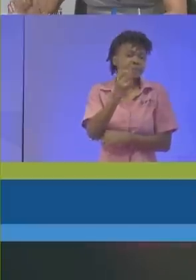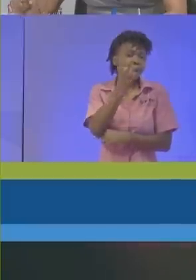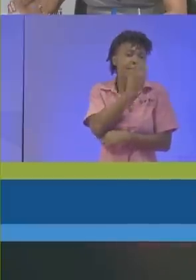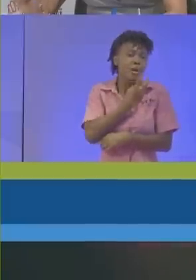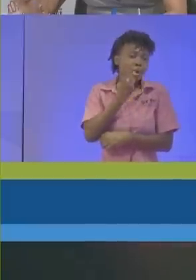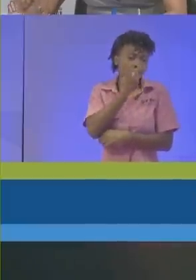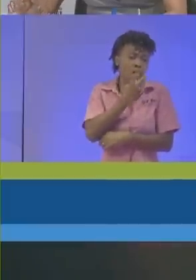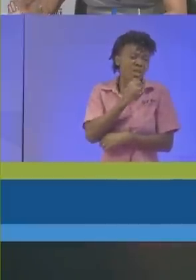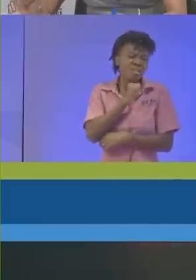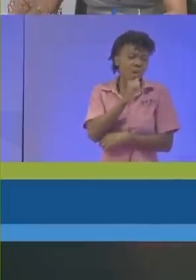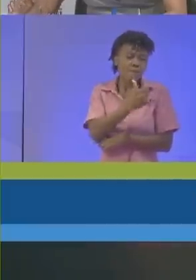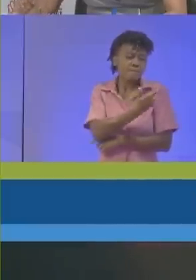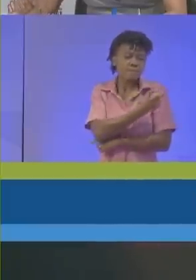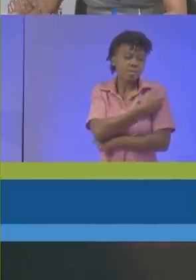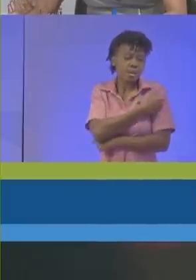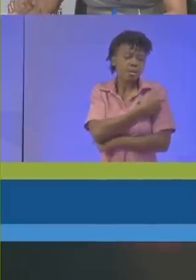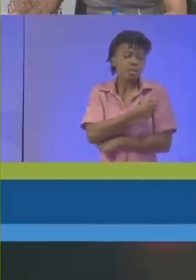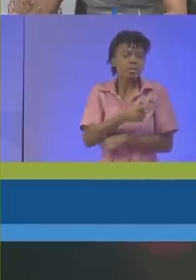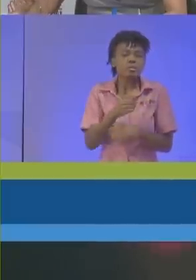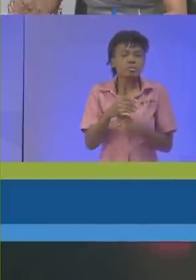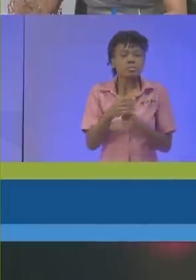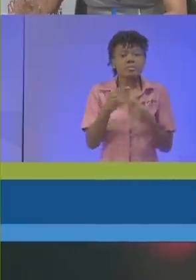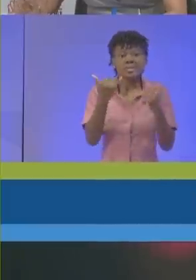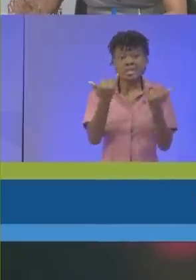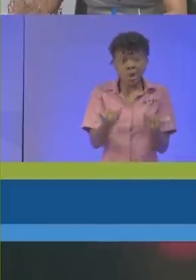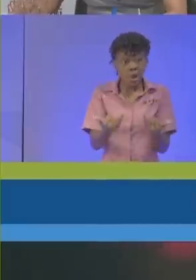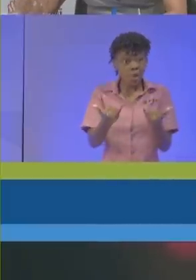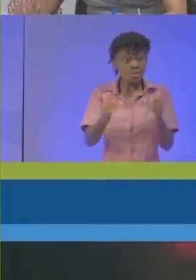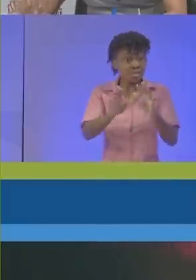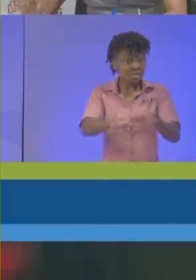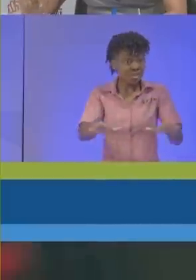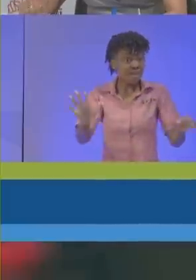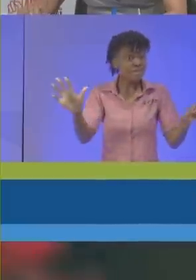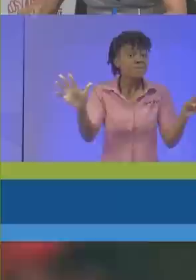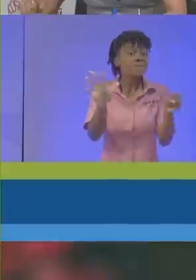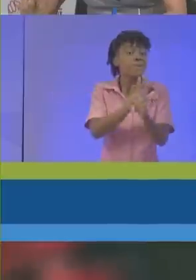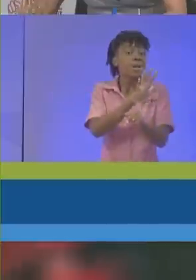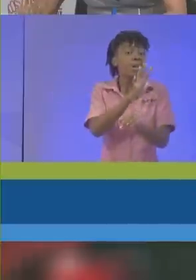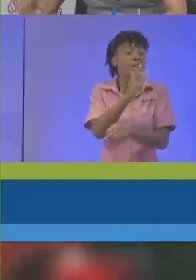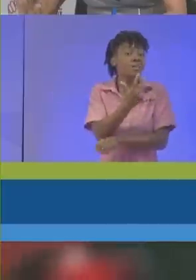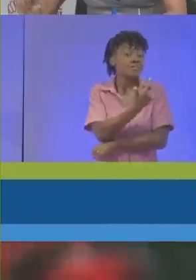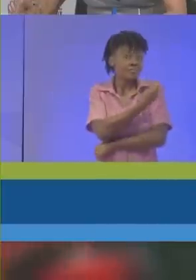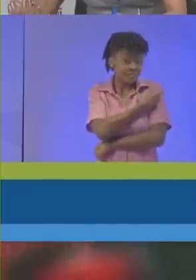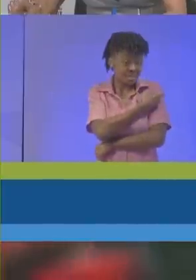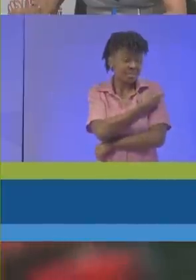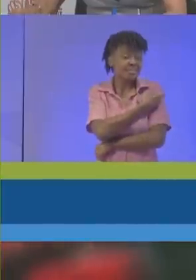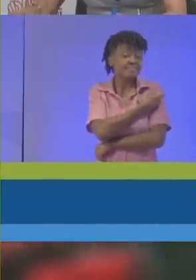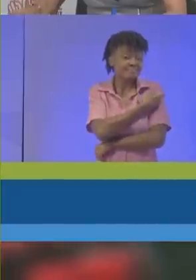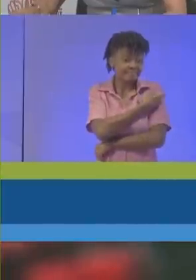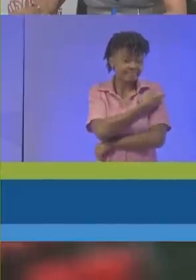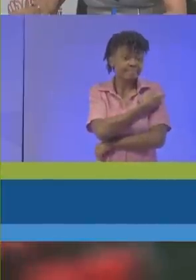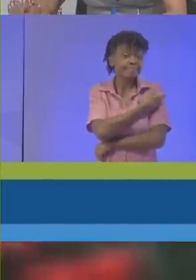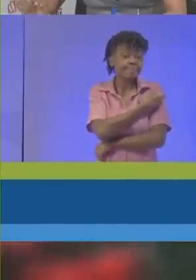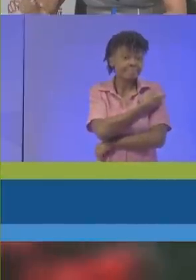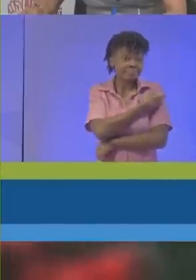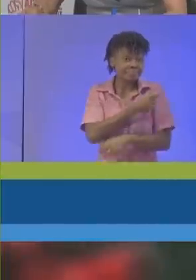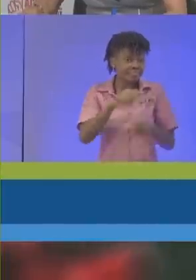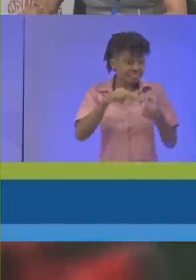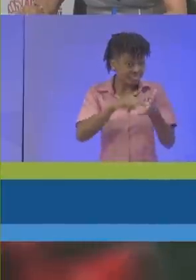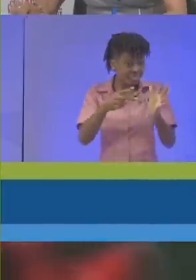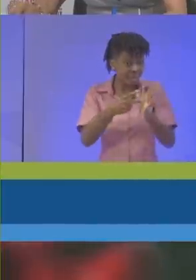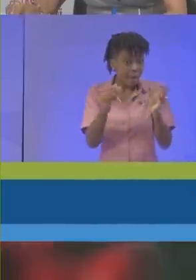child is considered fully vaccinated for school and will have received all the required vaccines